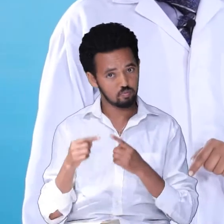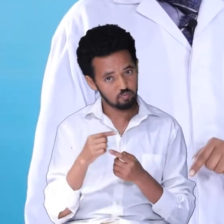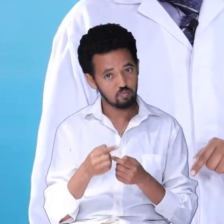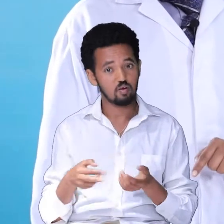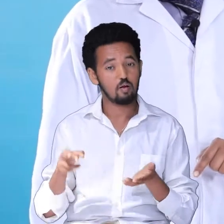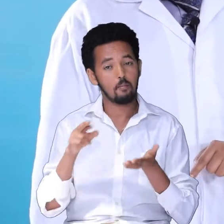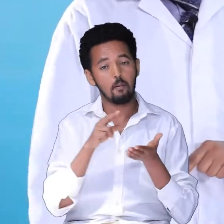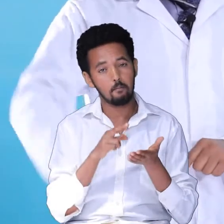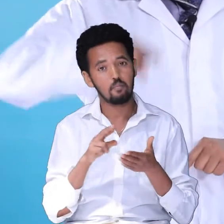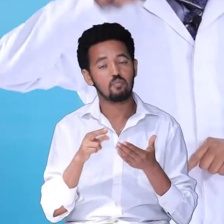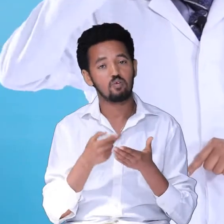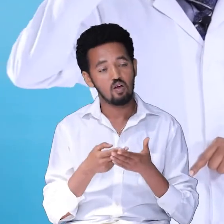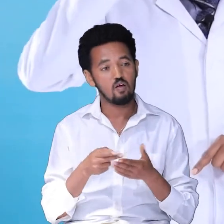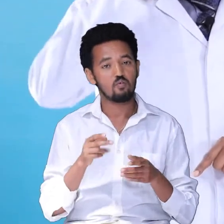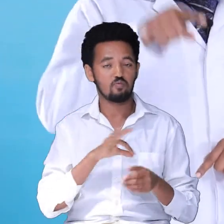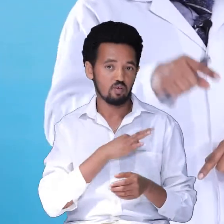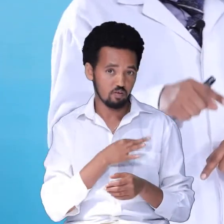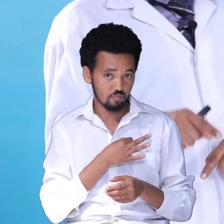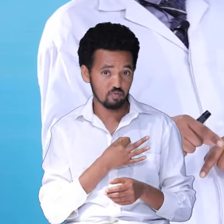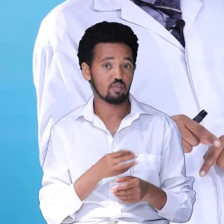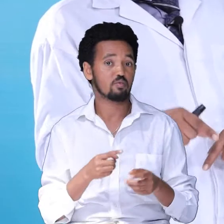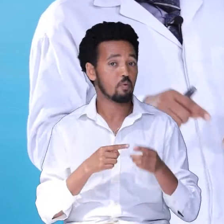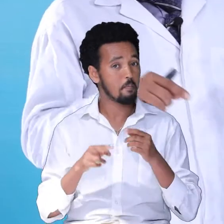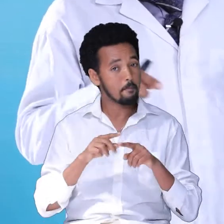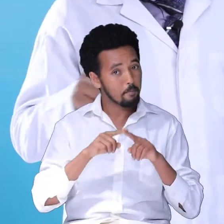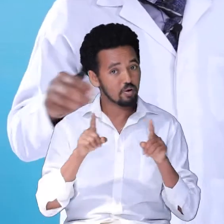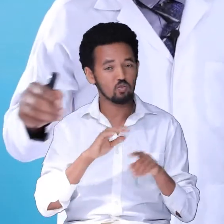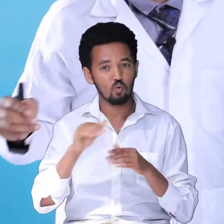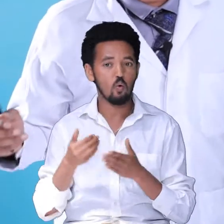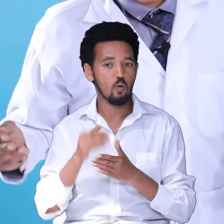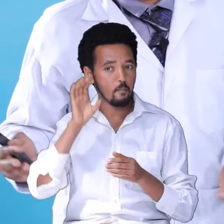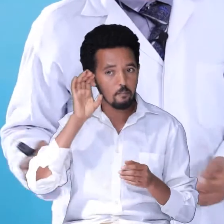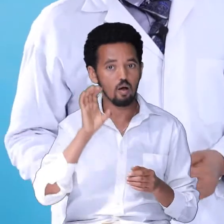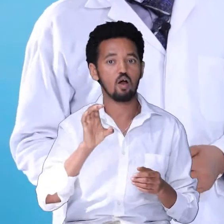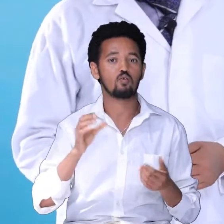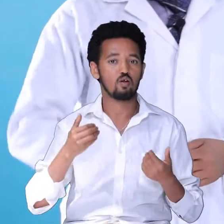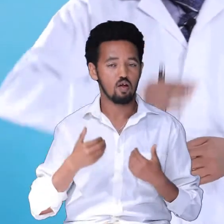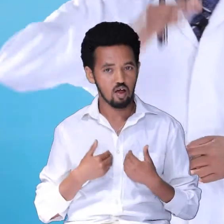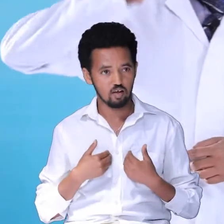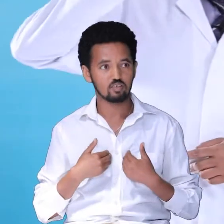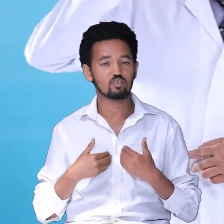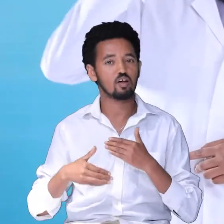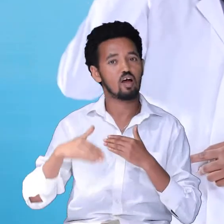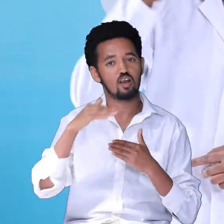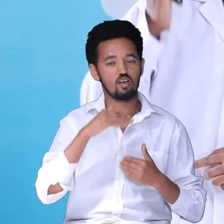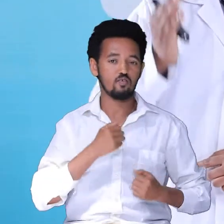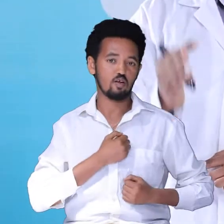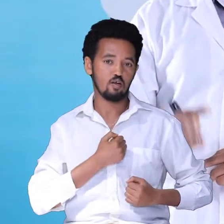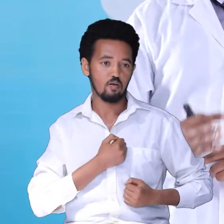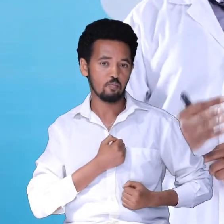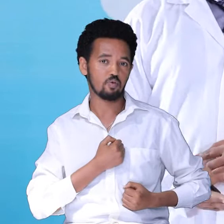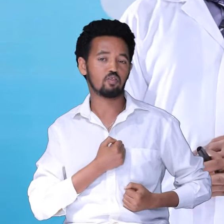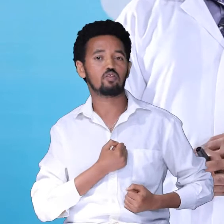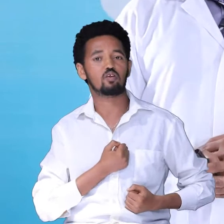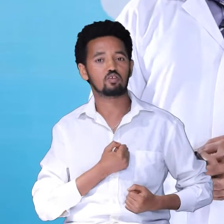republic. France remained a republic, but all power is in the hand of a military